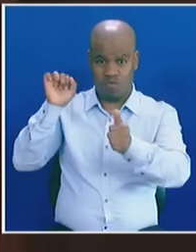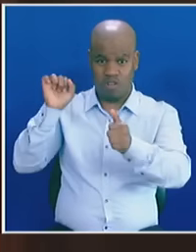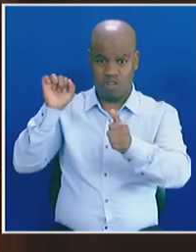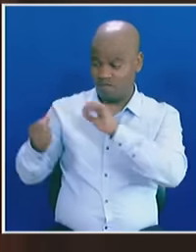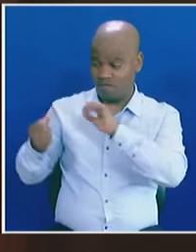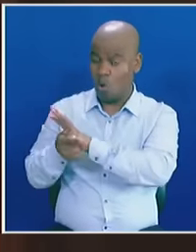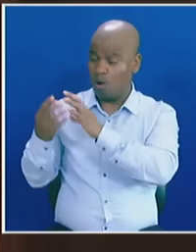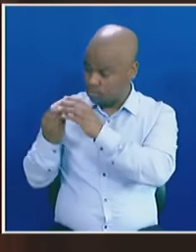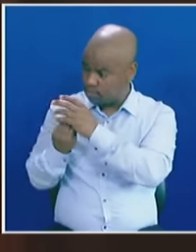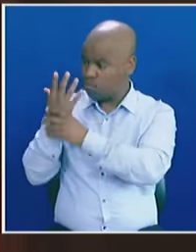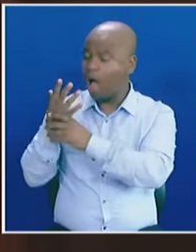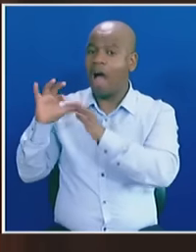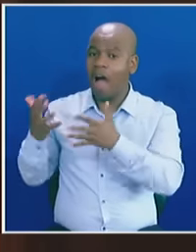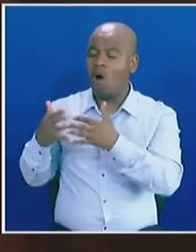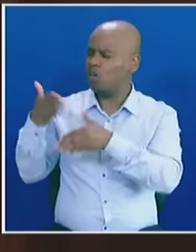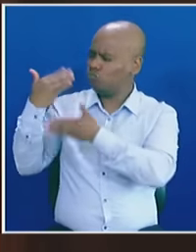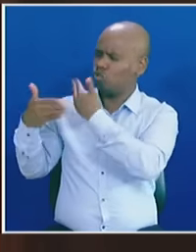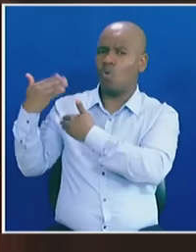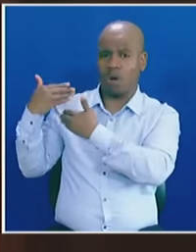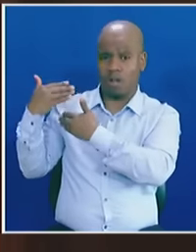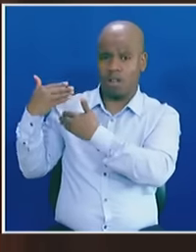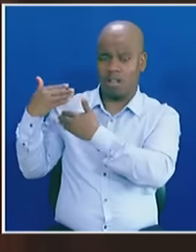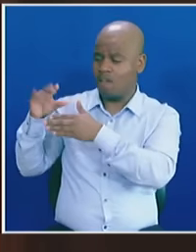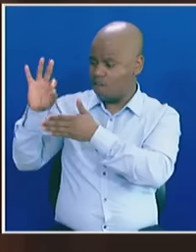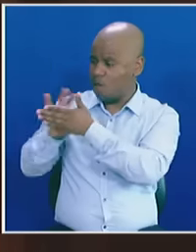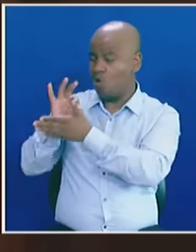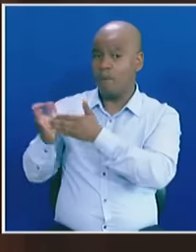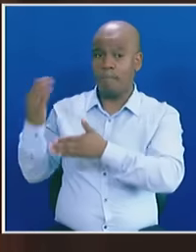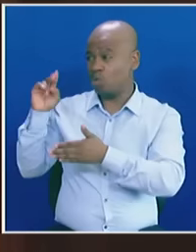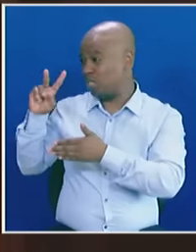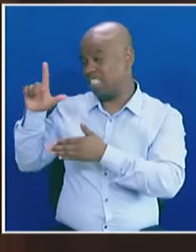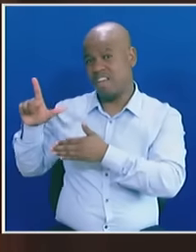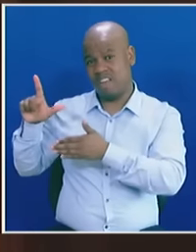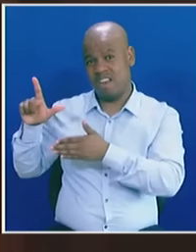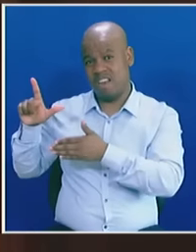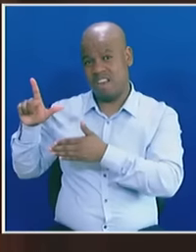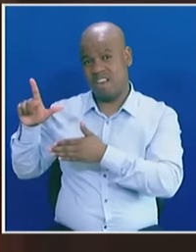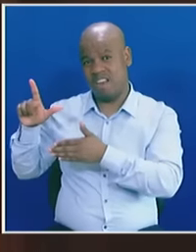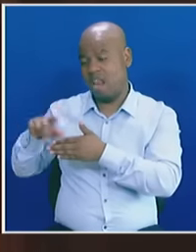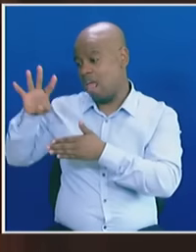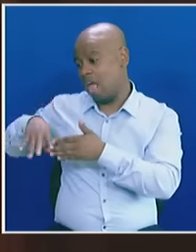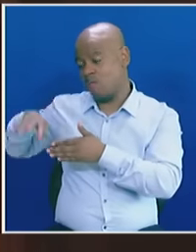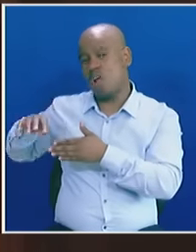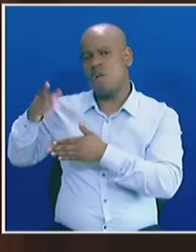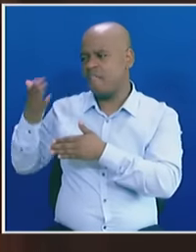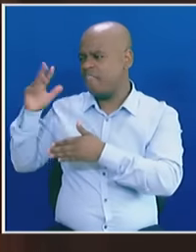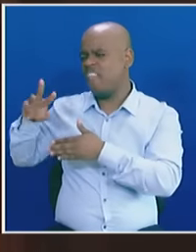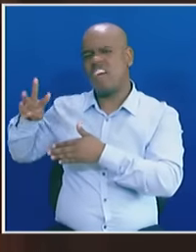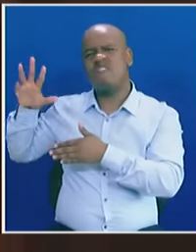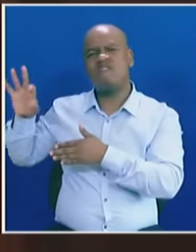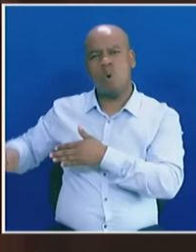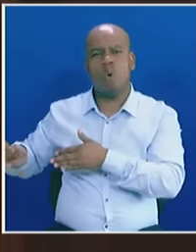in by a historic vote on the 27th of April 1994. We stand on the shoulders of many of